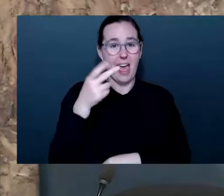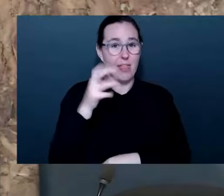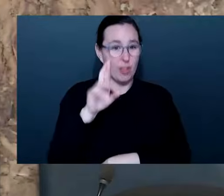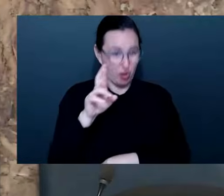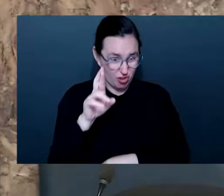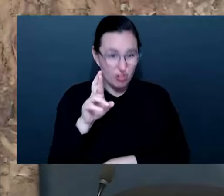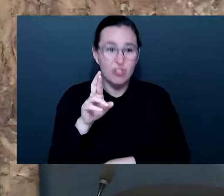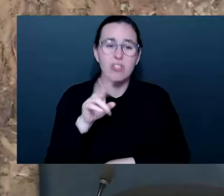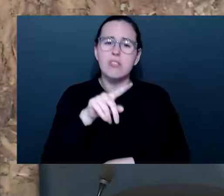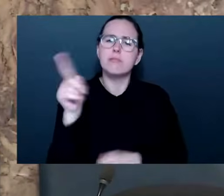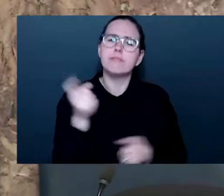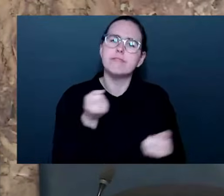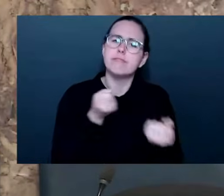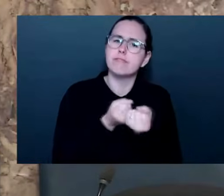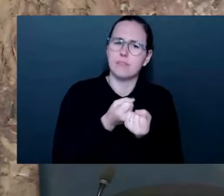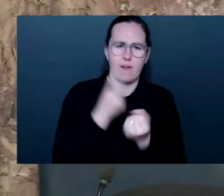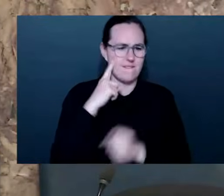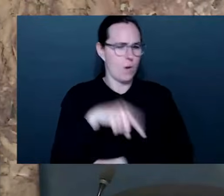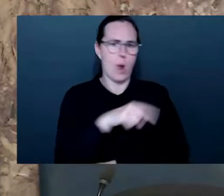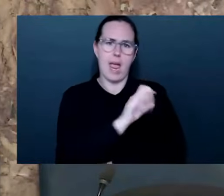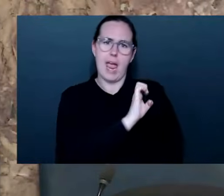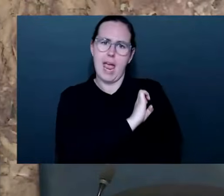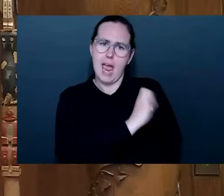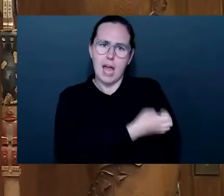to the Legislative Assembly?